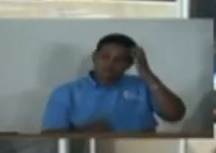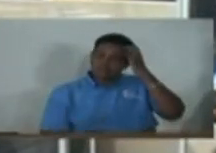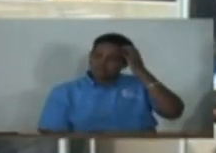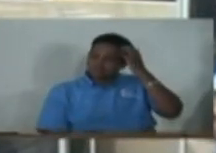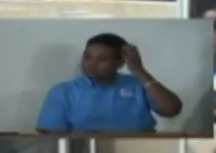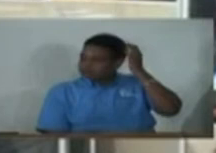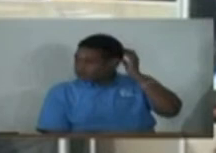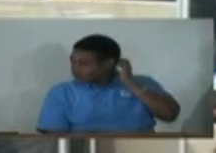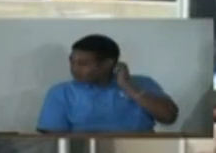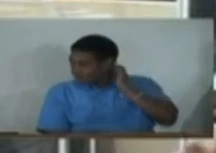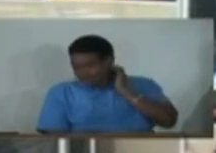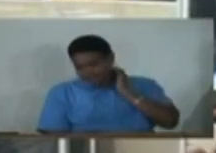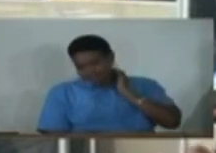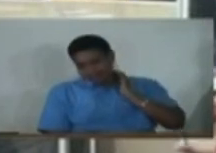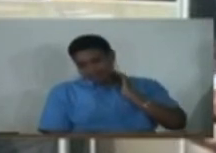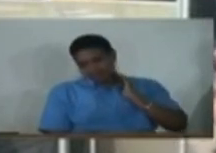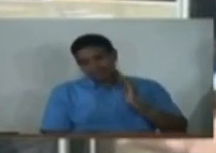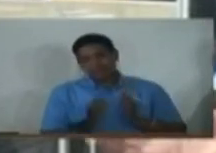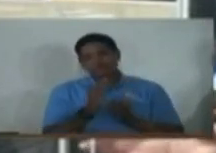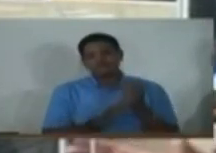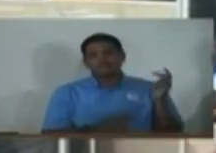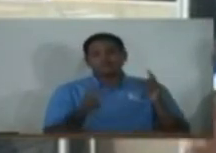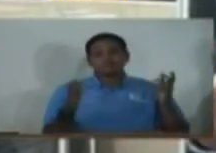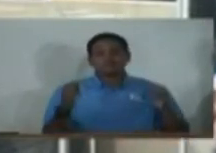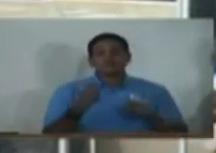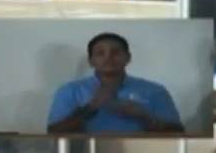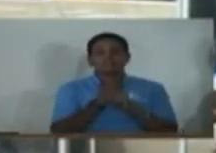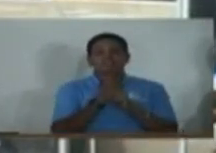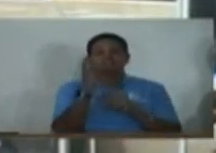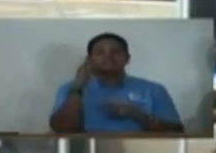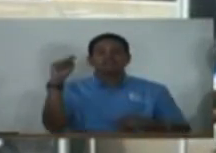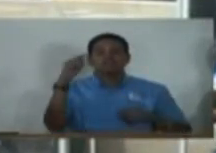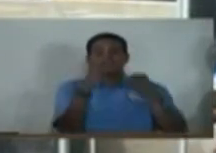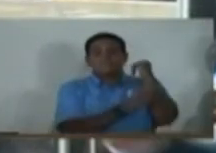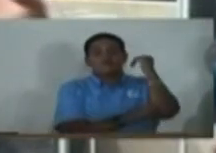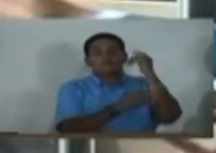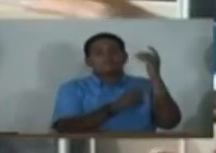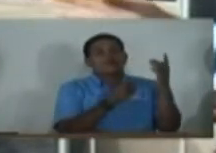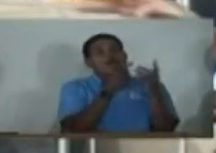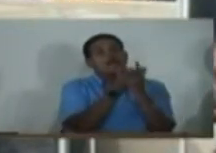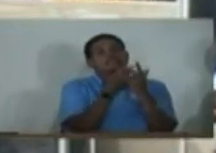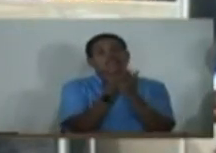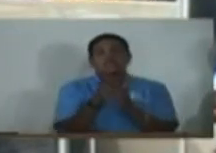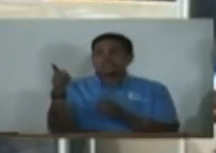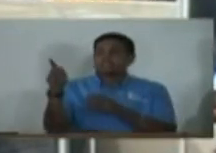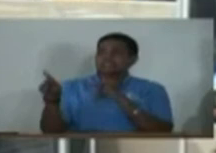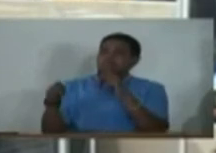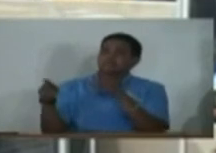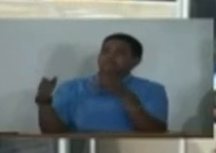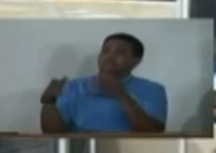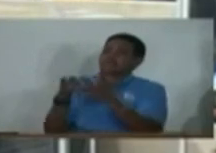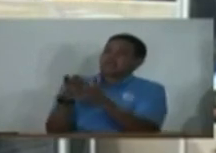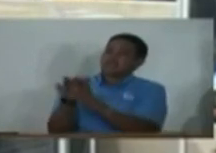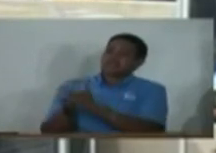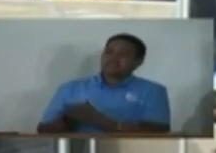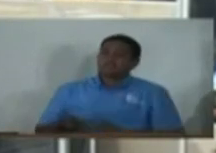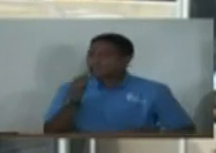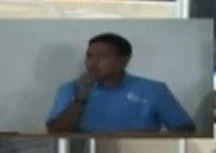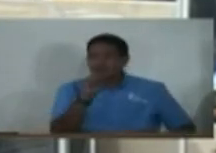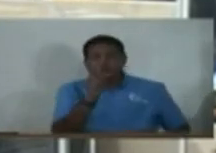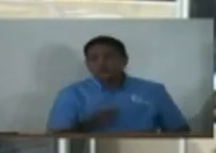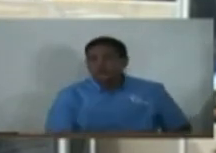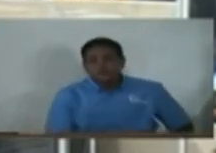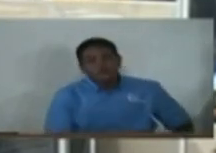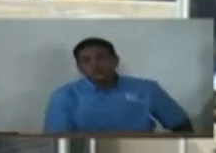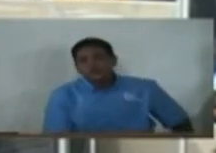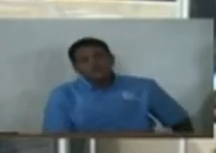Some people would want to use it as a defense for their case. See, it's only poor people you're attacking, or see, it's only this set of people you're attacking. No,